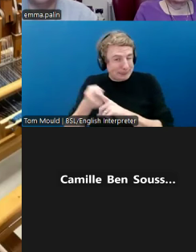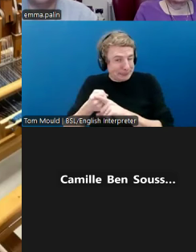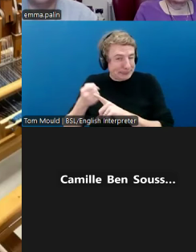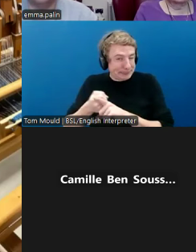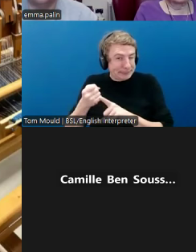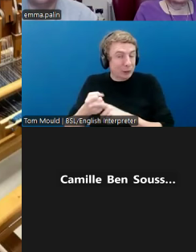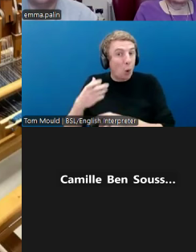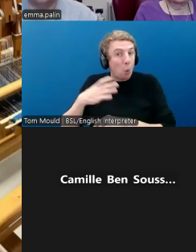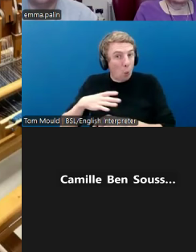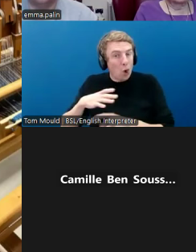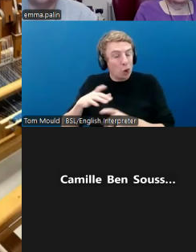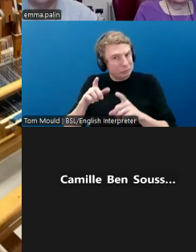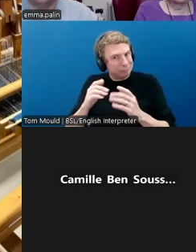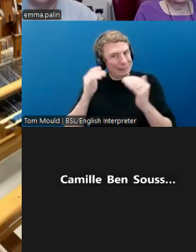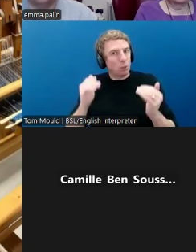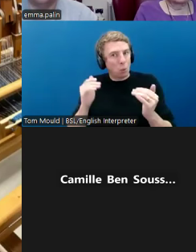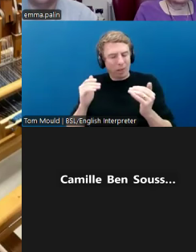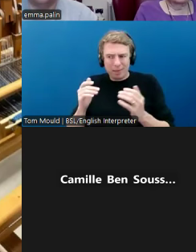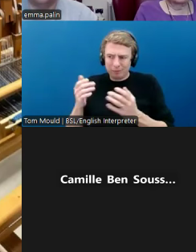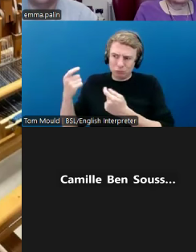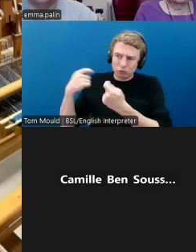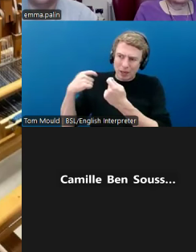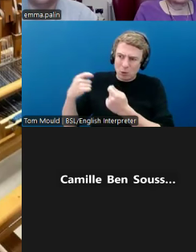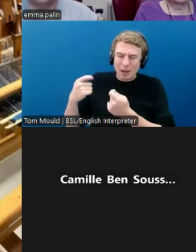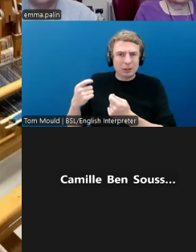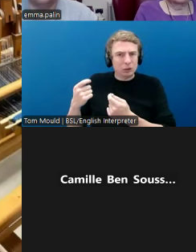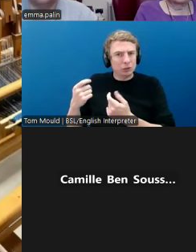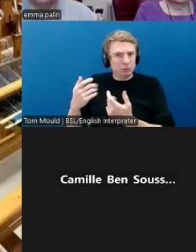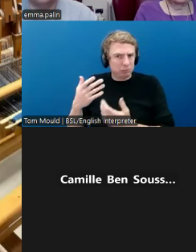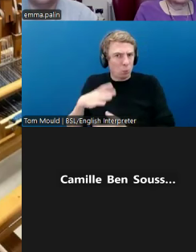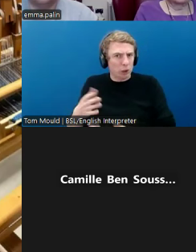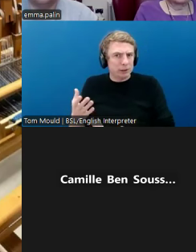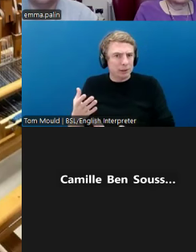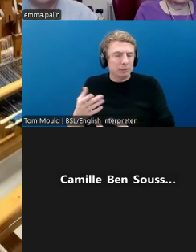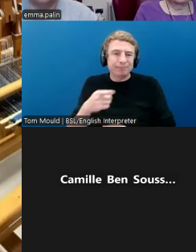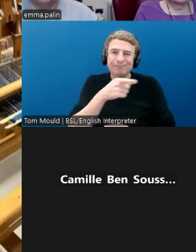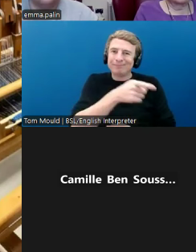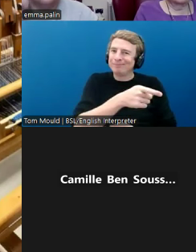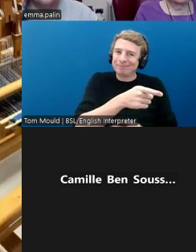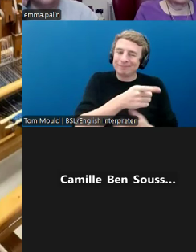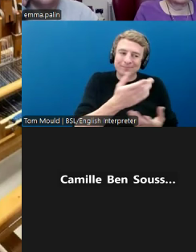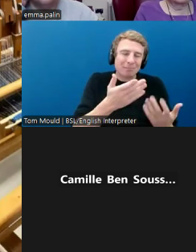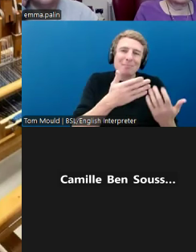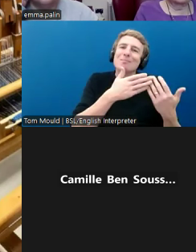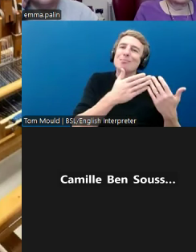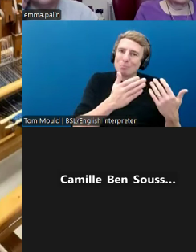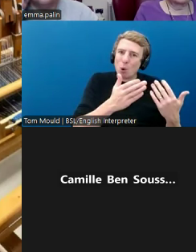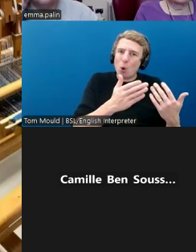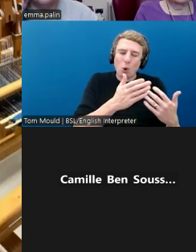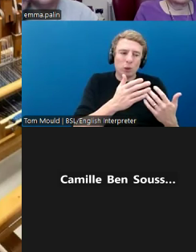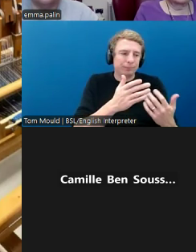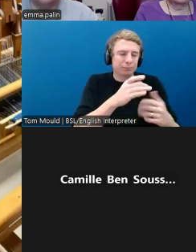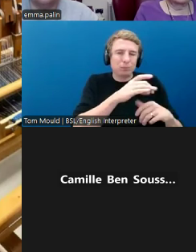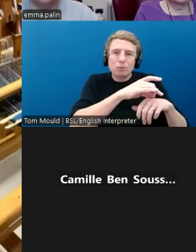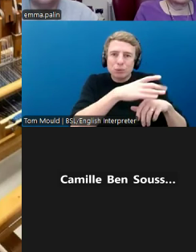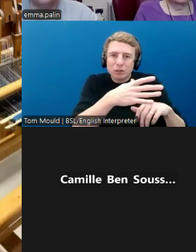will enable that one day. But it is classed as a profession in terms of that it should